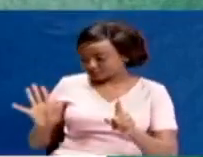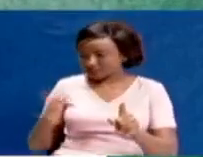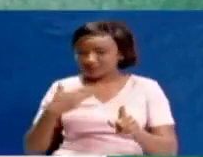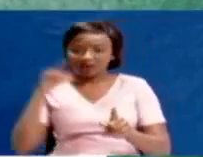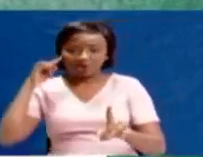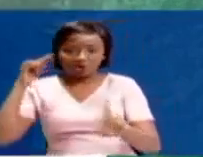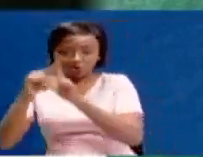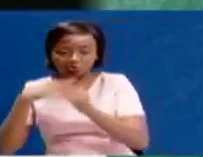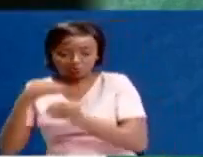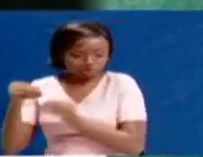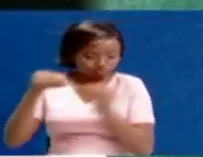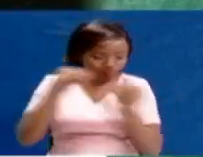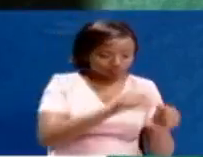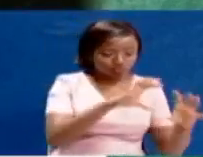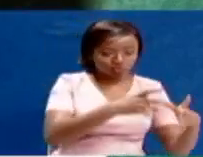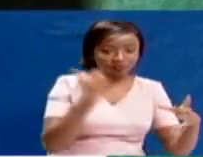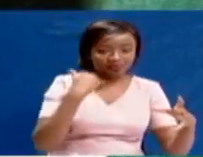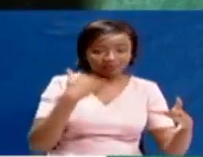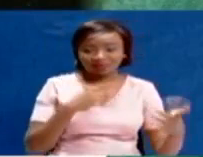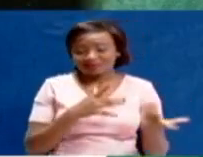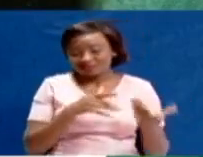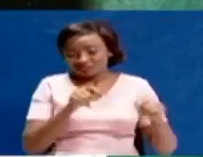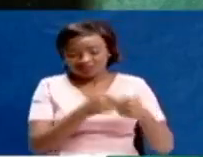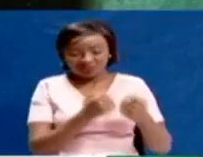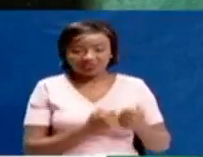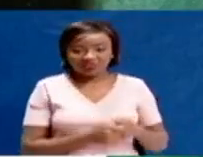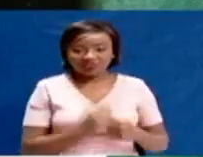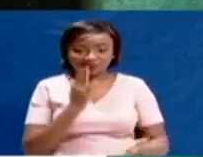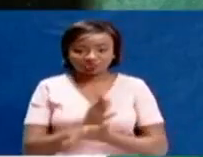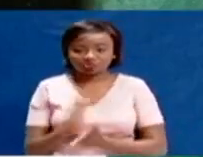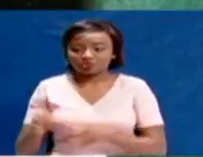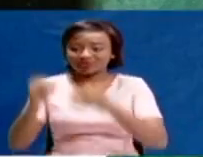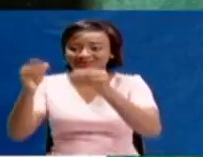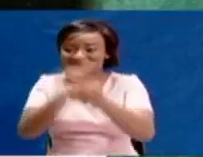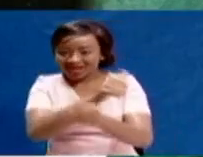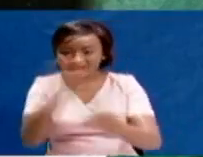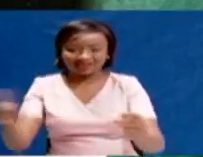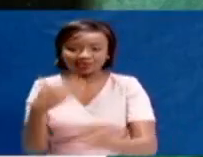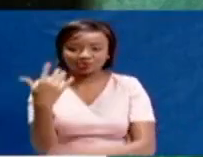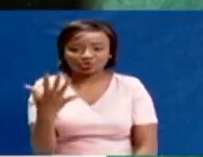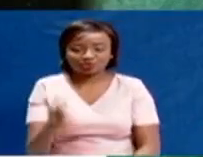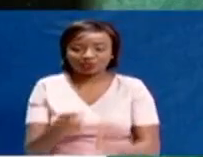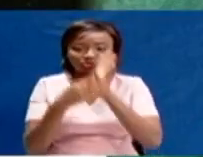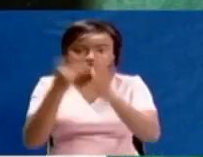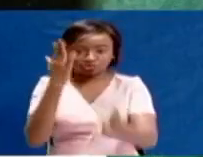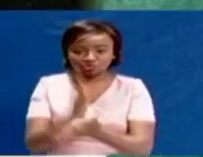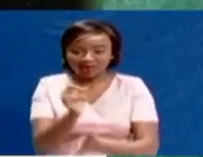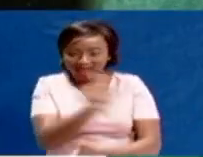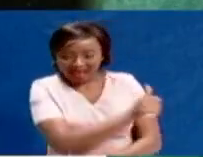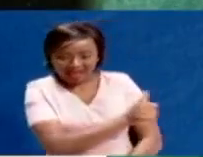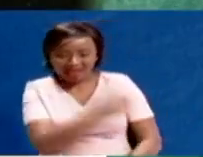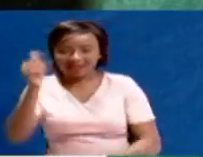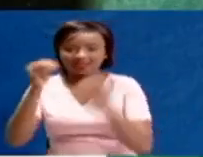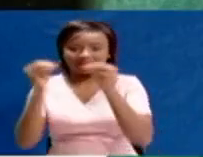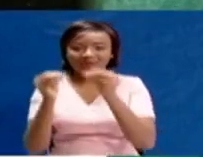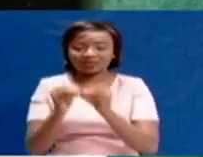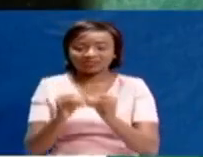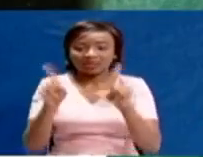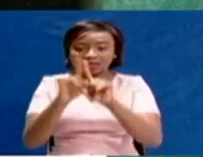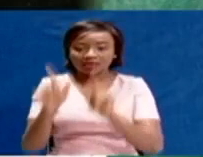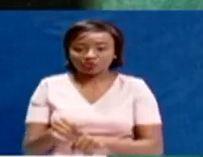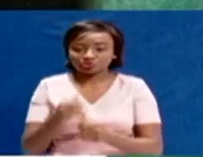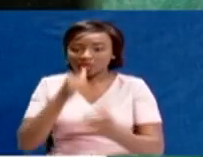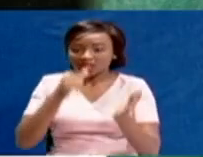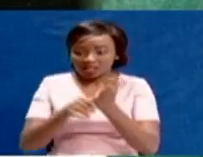to repulse the coup saw his faction present notices of an extraordinary NEC and PG meetings. Shoko's letters